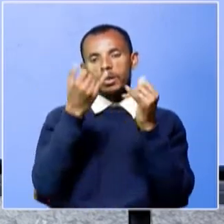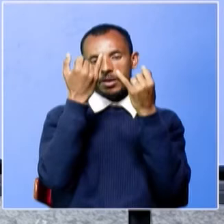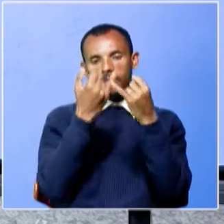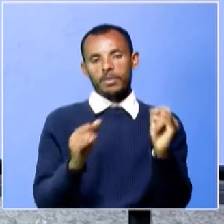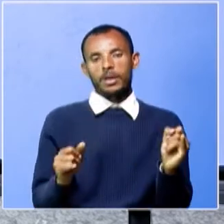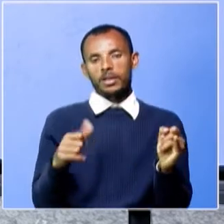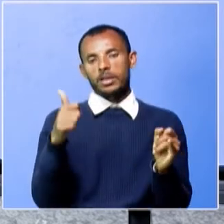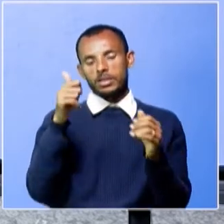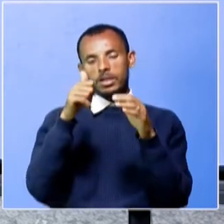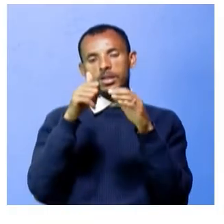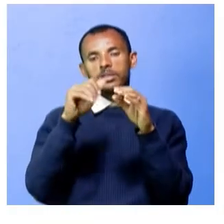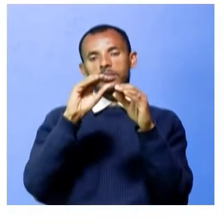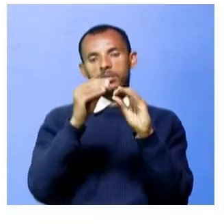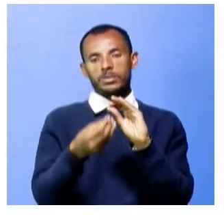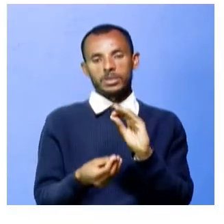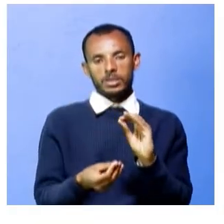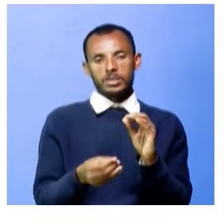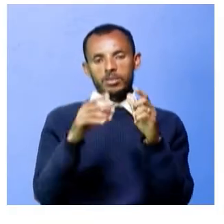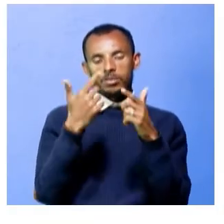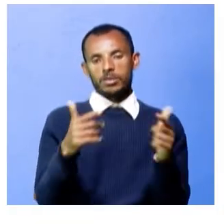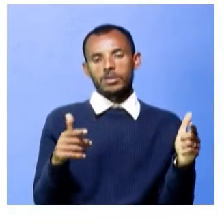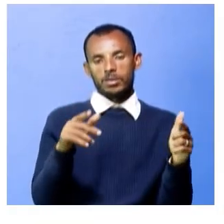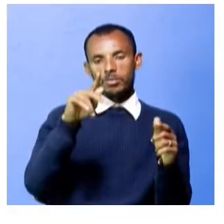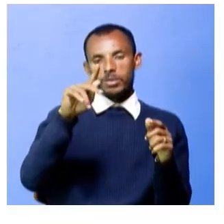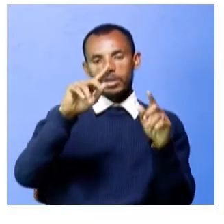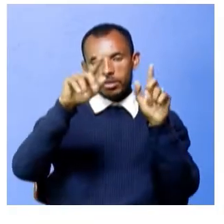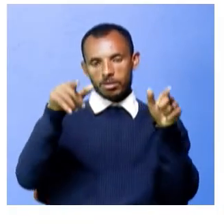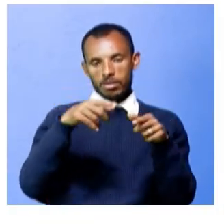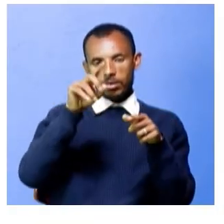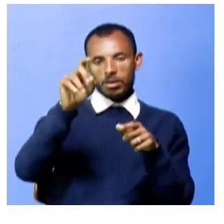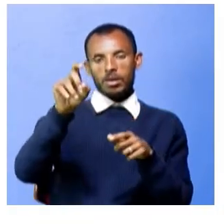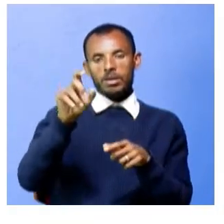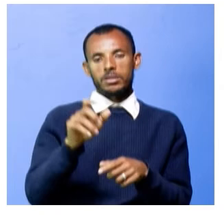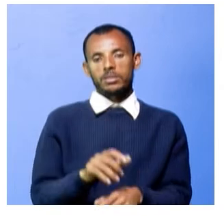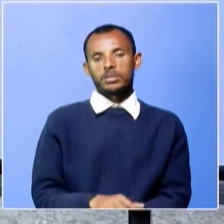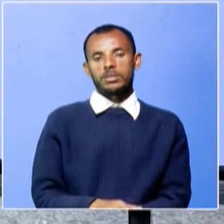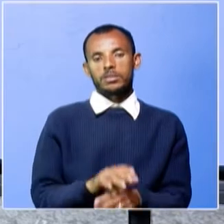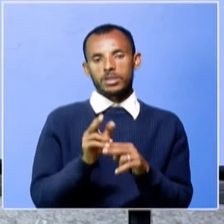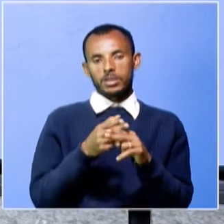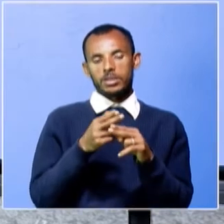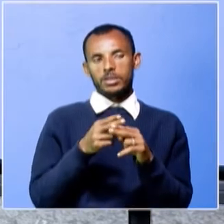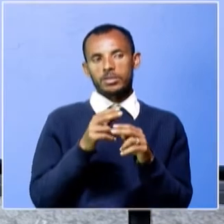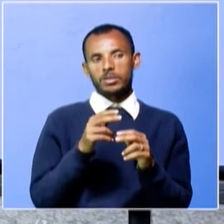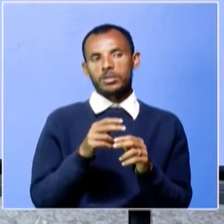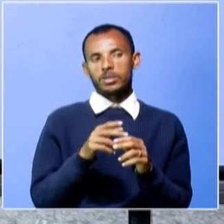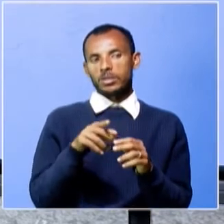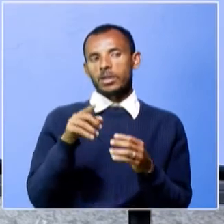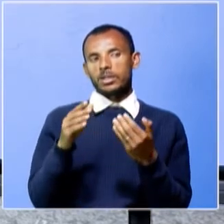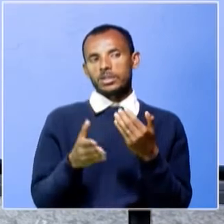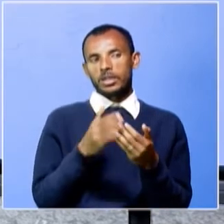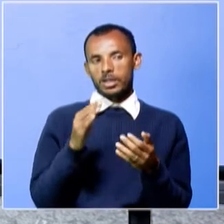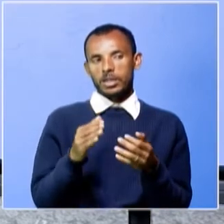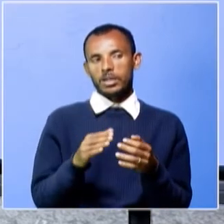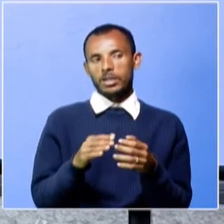this number. Okay, so the P of x, okay, just to make it short, you can say P of